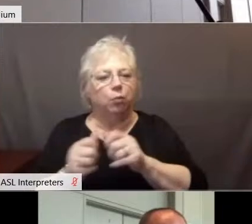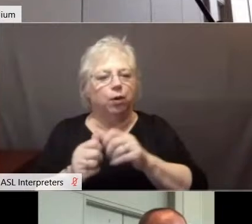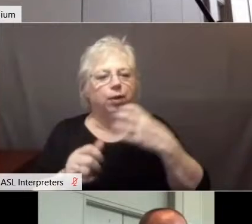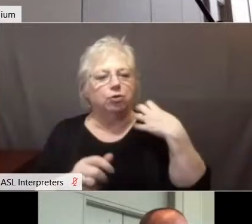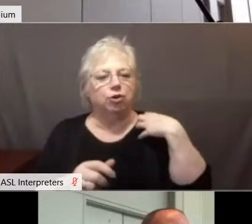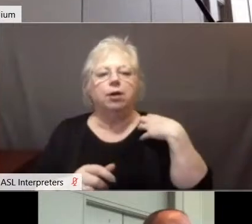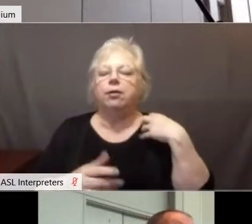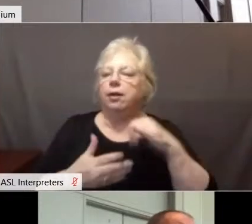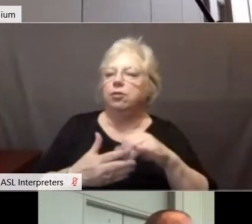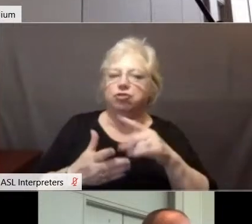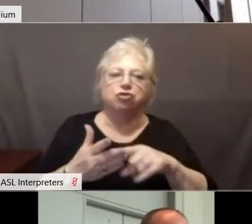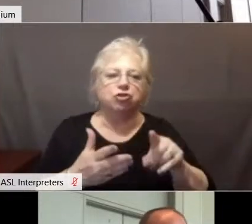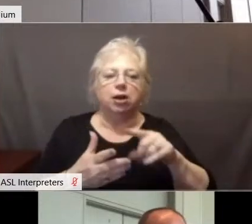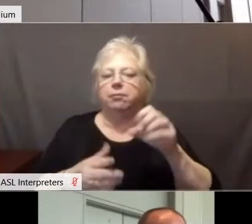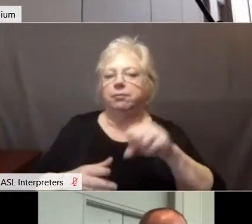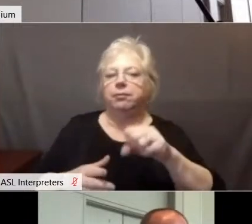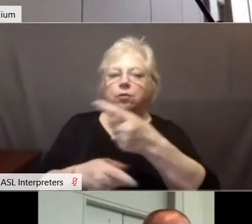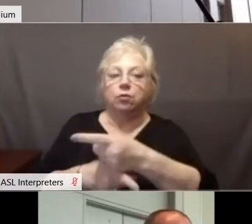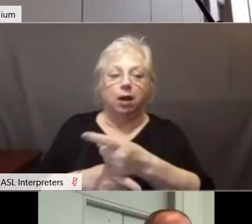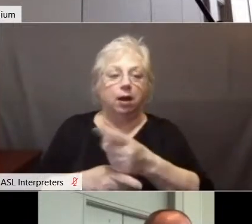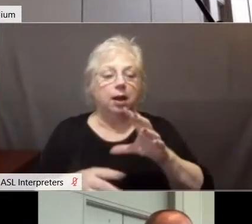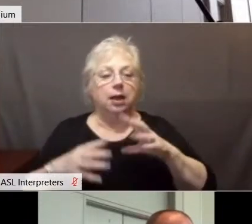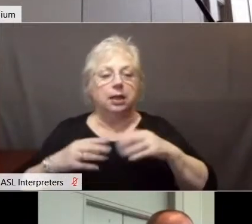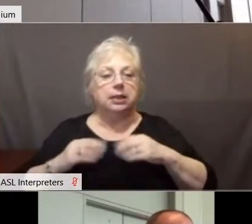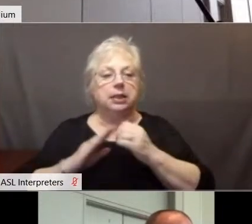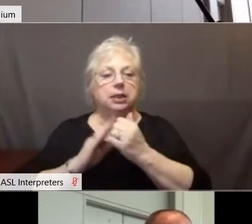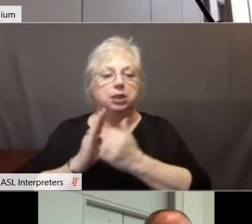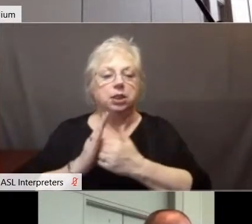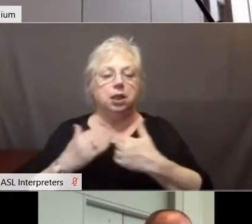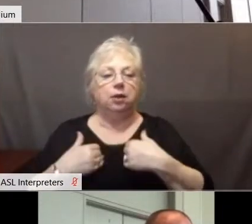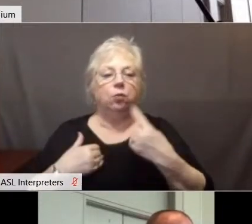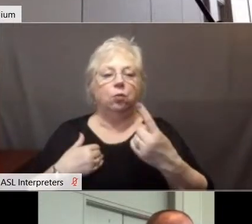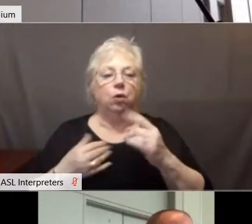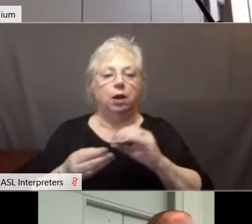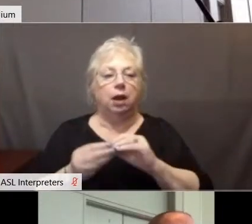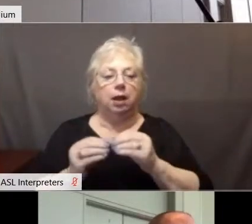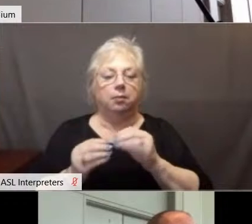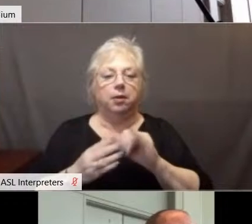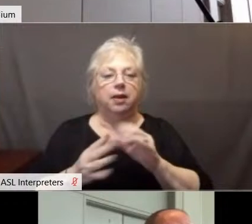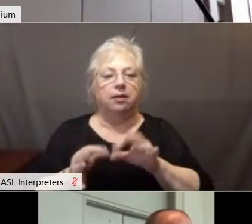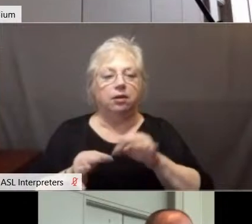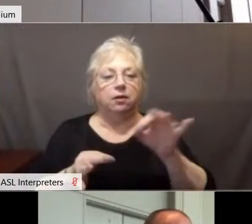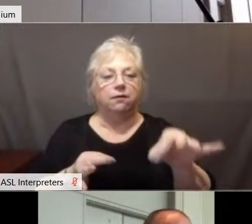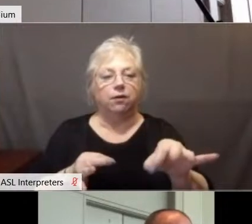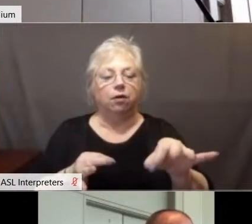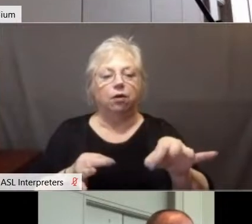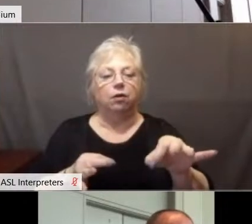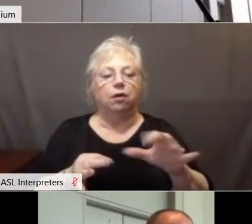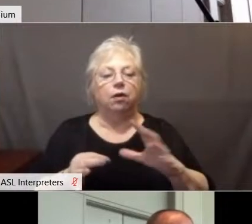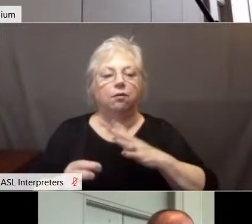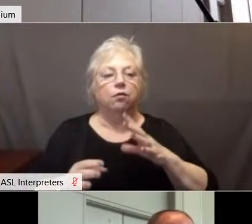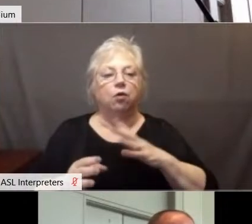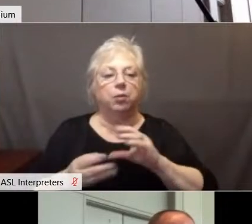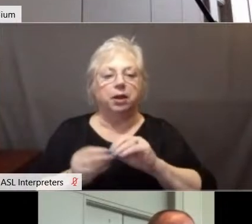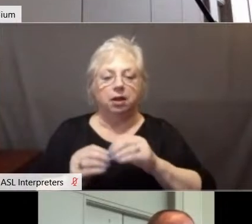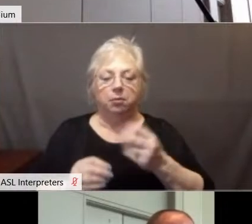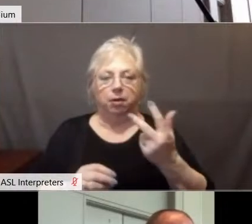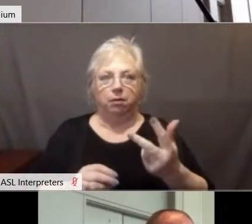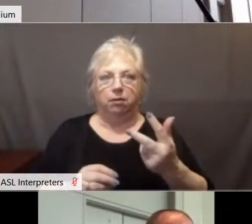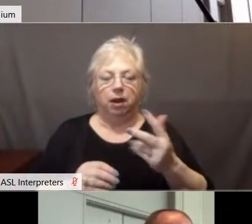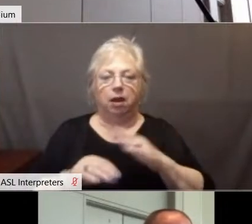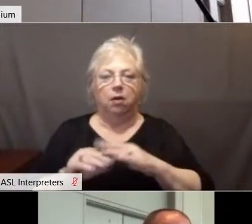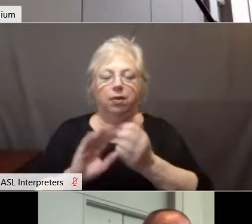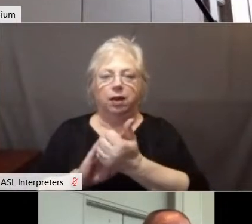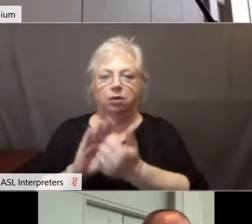correct. Consent agenda consists of one item that is consent deferral, formerly item number 3 on this